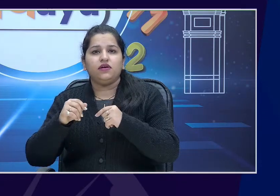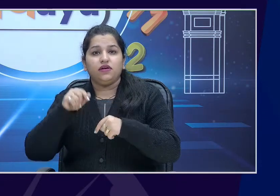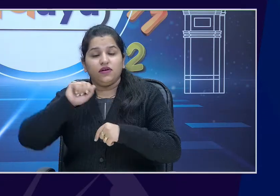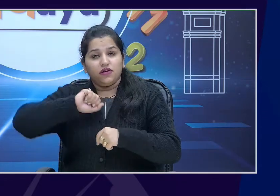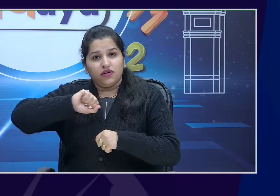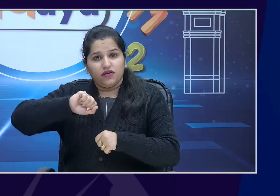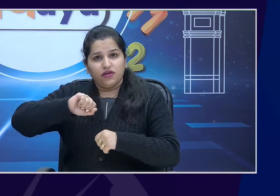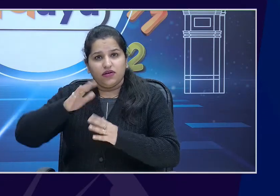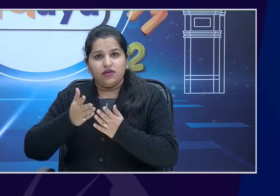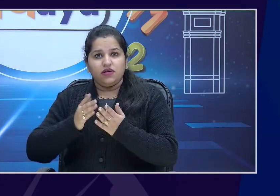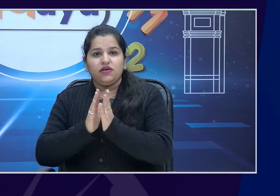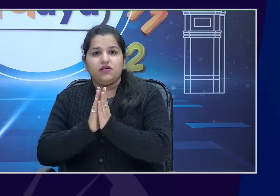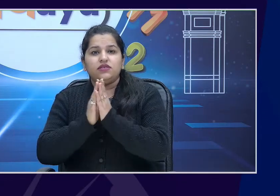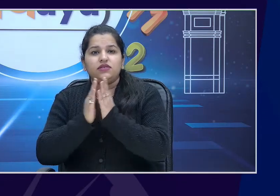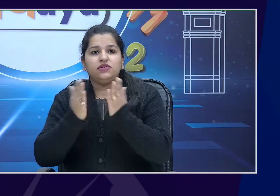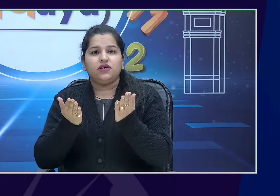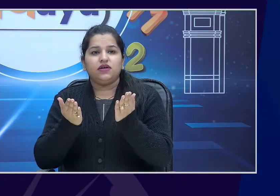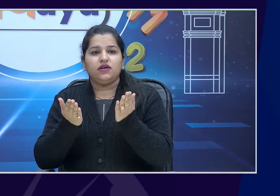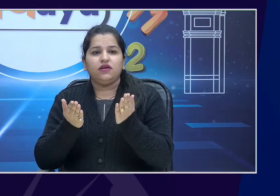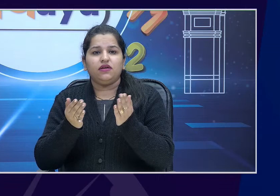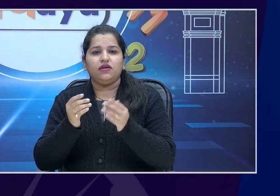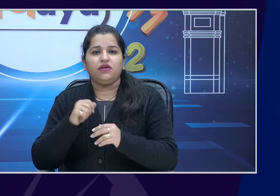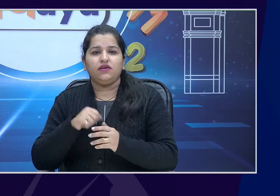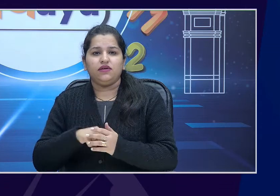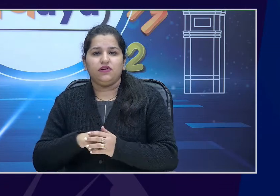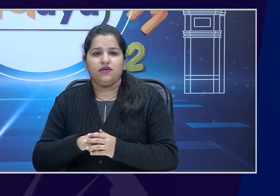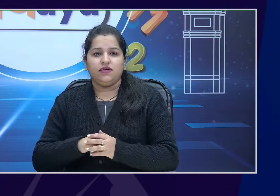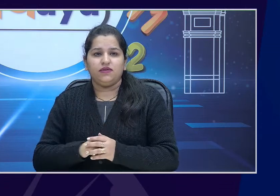you have described the diary.